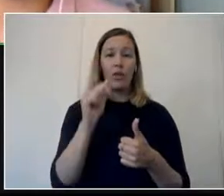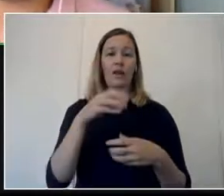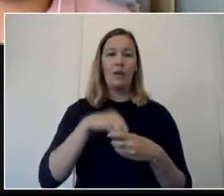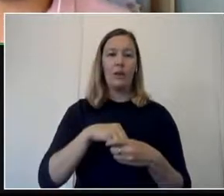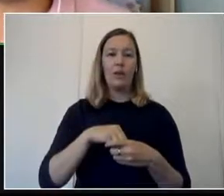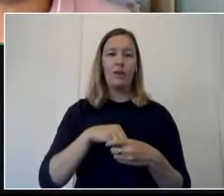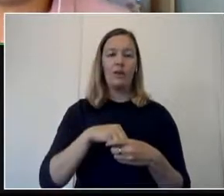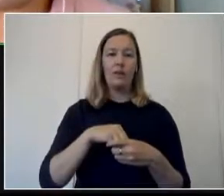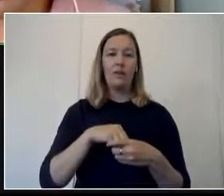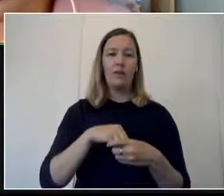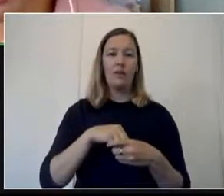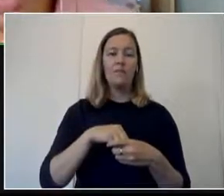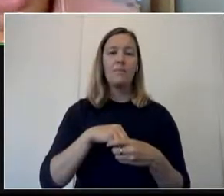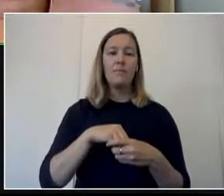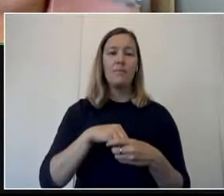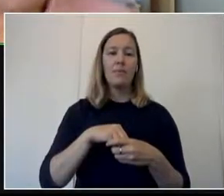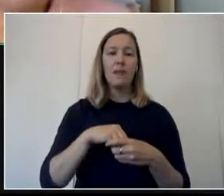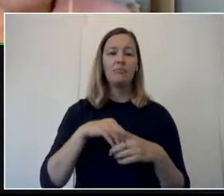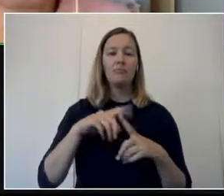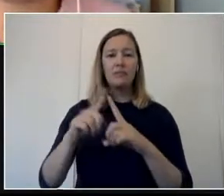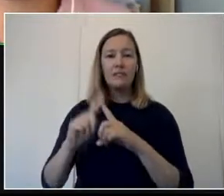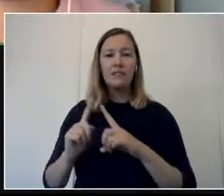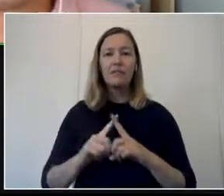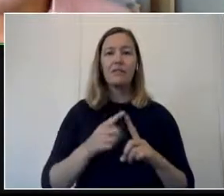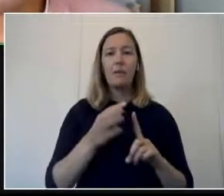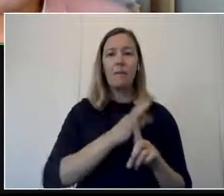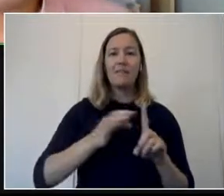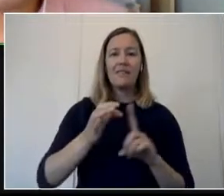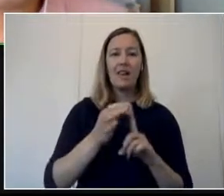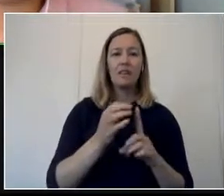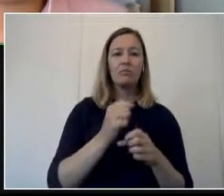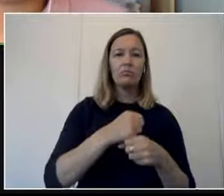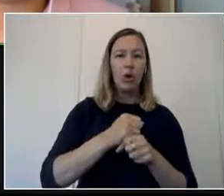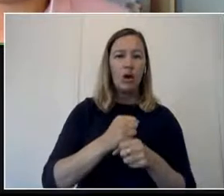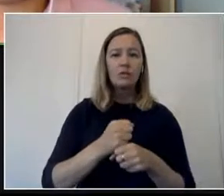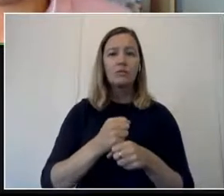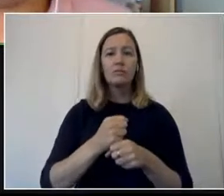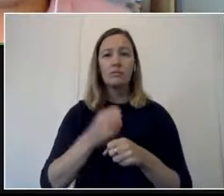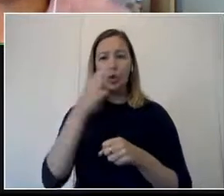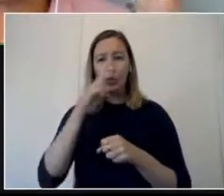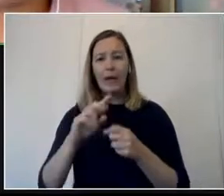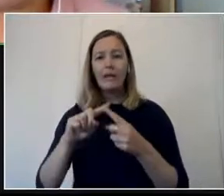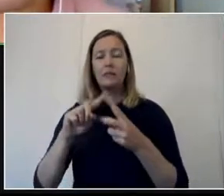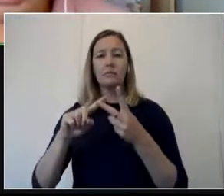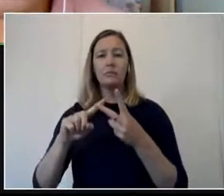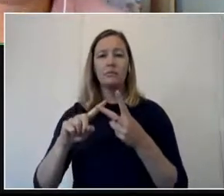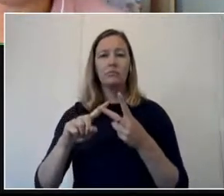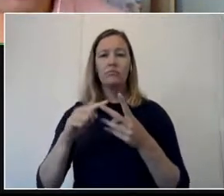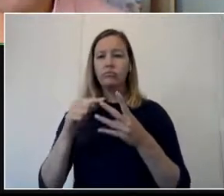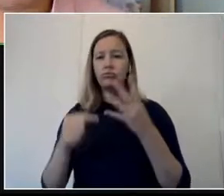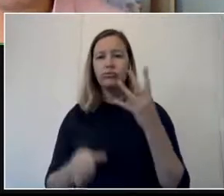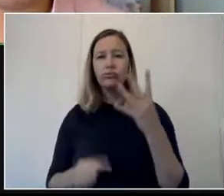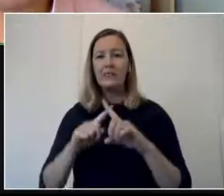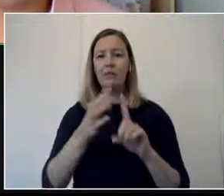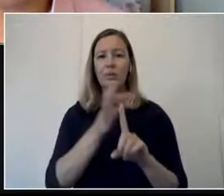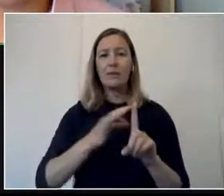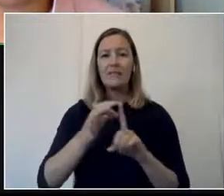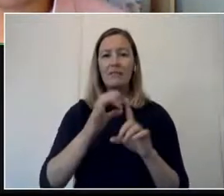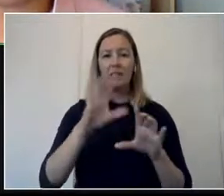you know, Tongan, Niuean, Fijian, Tokelauan, you know, a real large